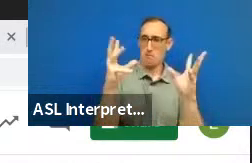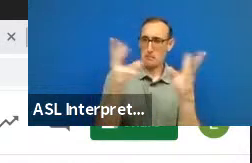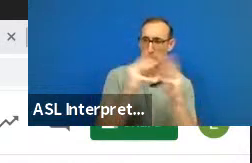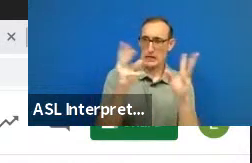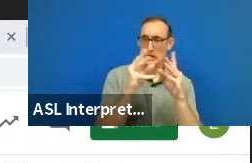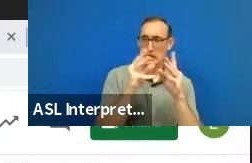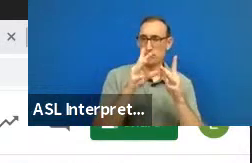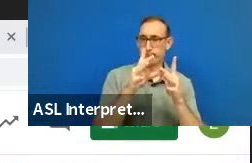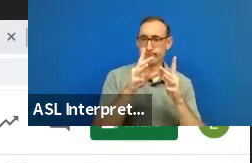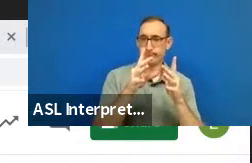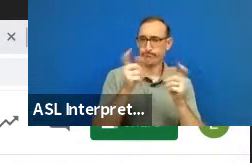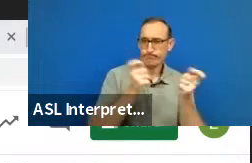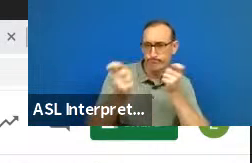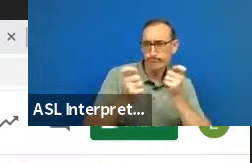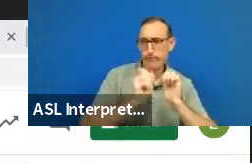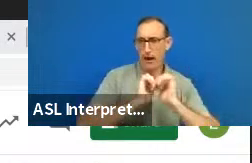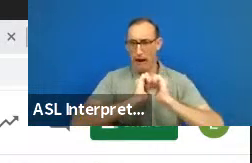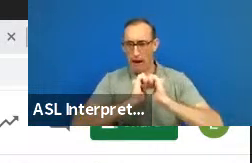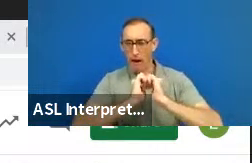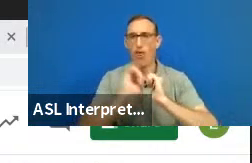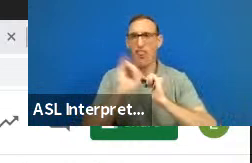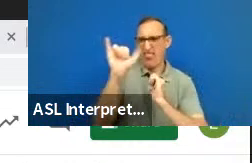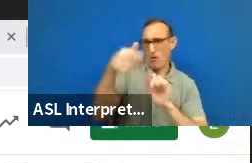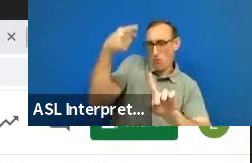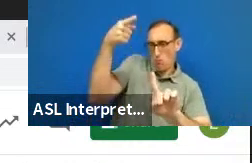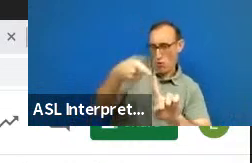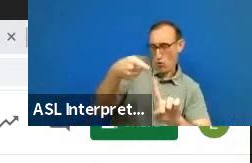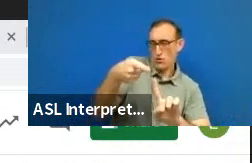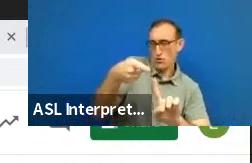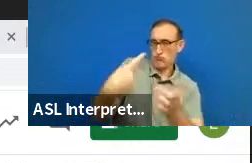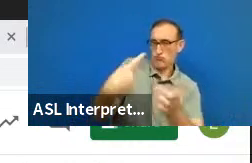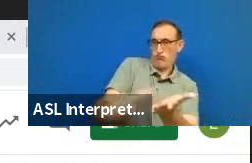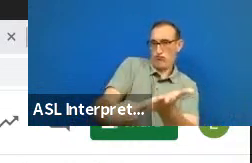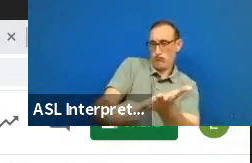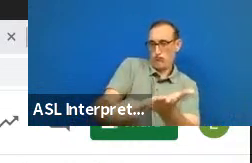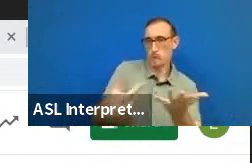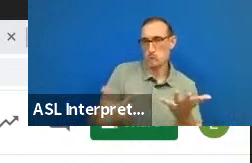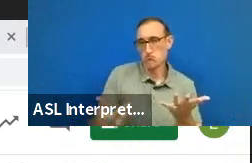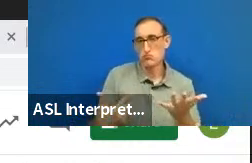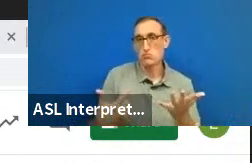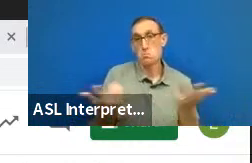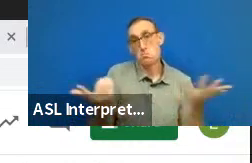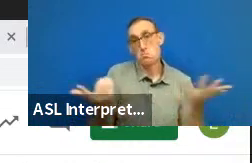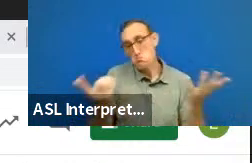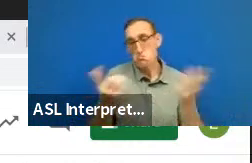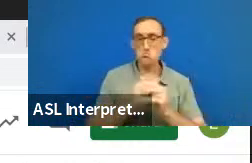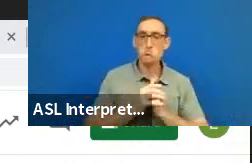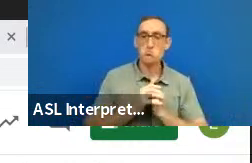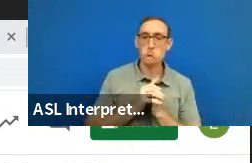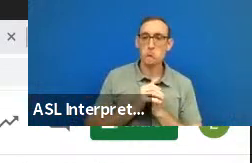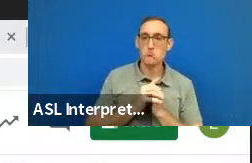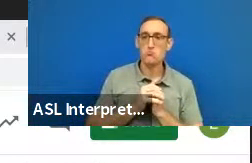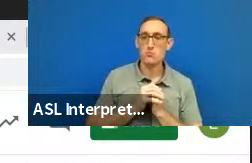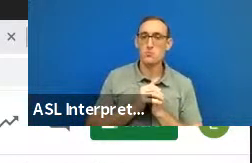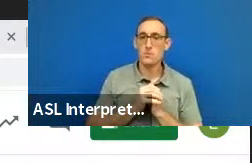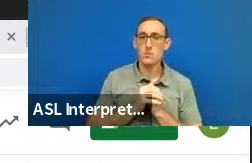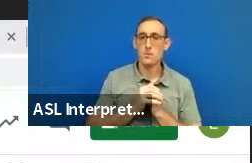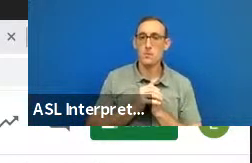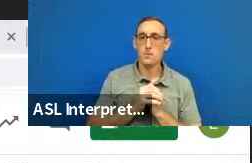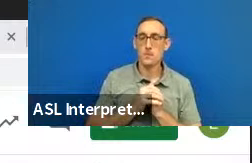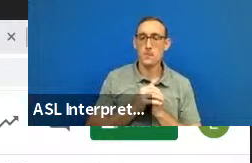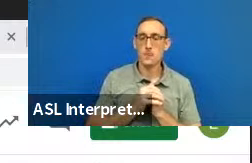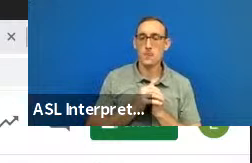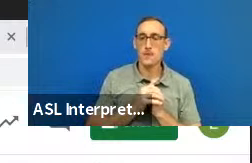I feel like that, I mean, we can certainly expand it at some point in terms of, well,